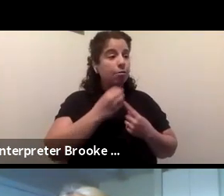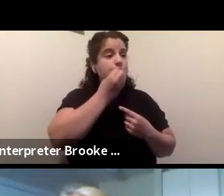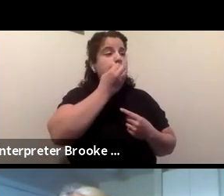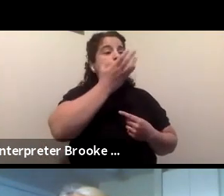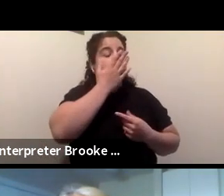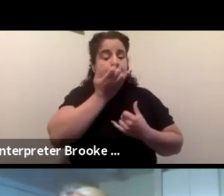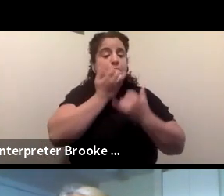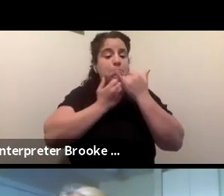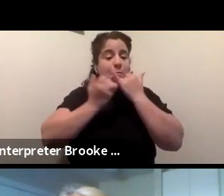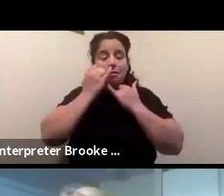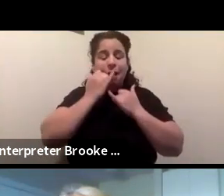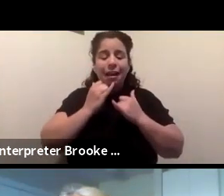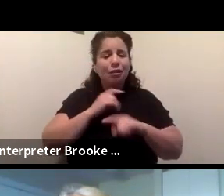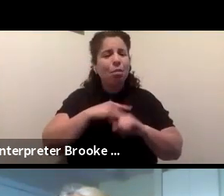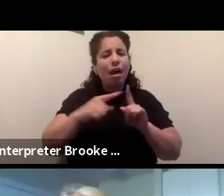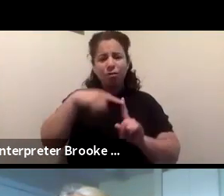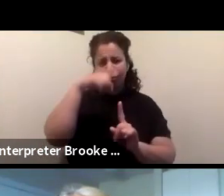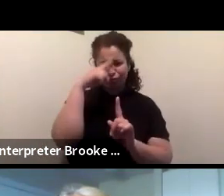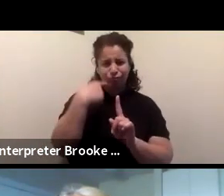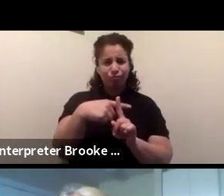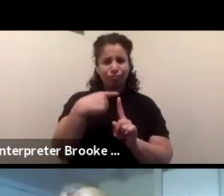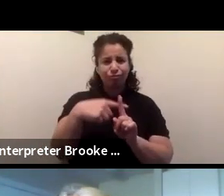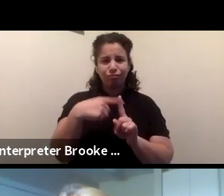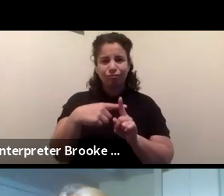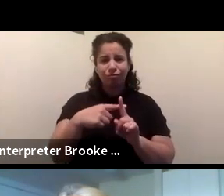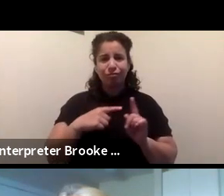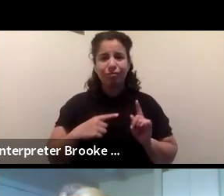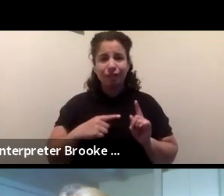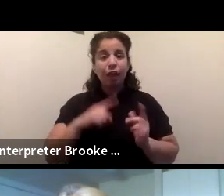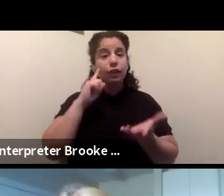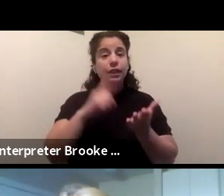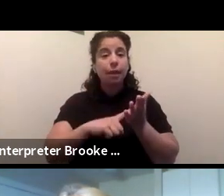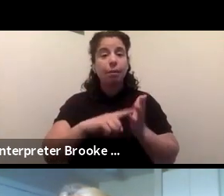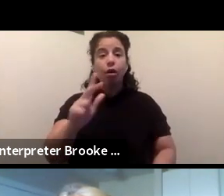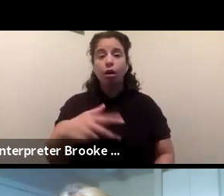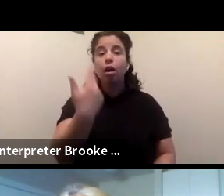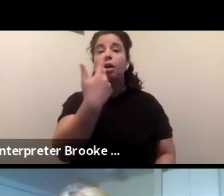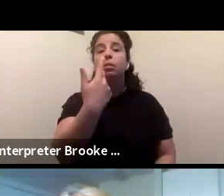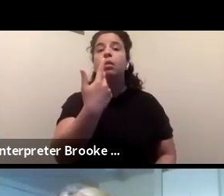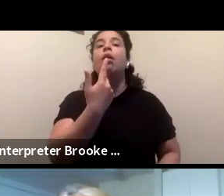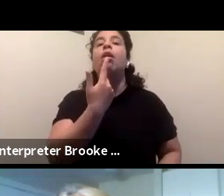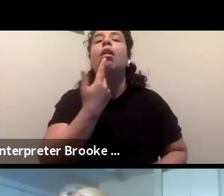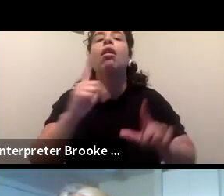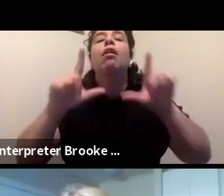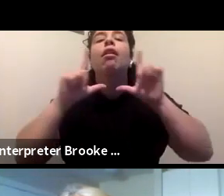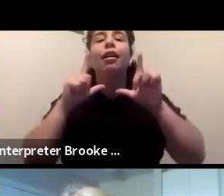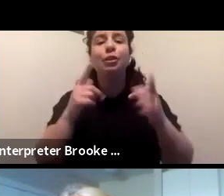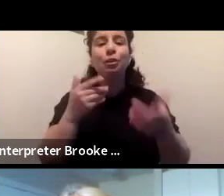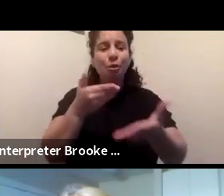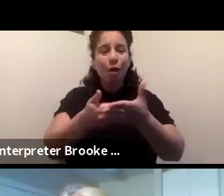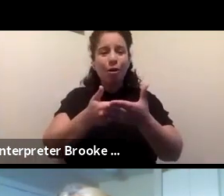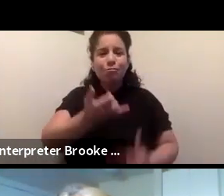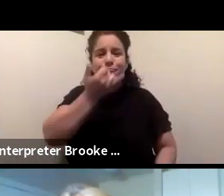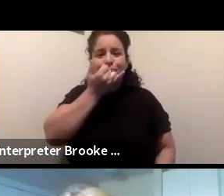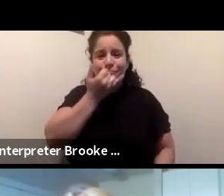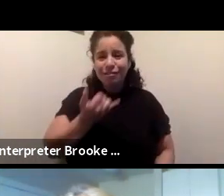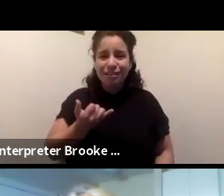bumbling and looking at someone's chin on a Zoom meeting and unpolishedness. Yeah, bring me the